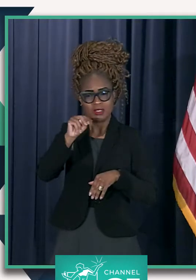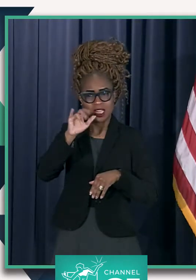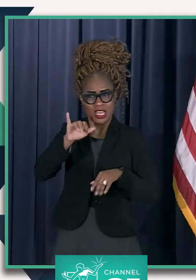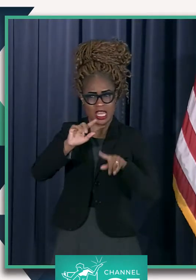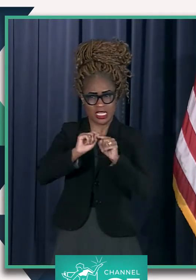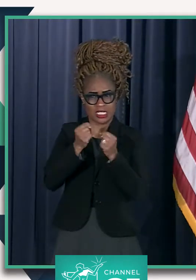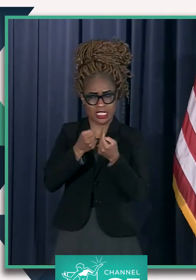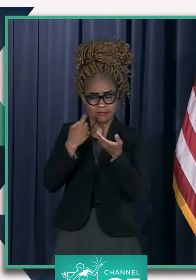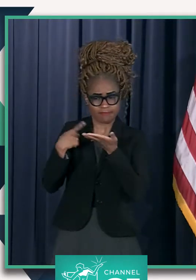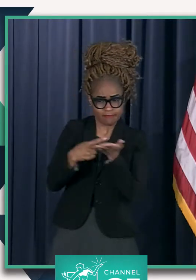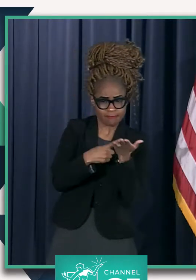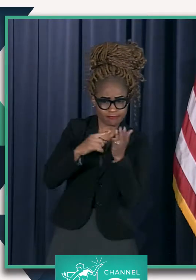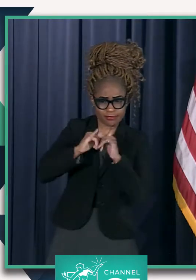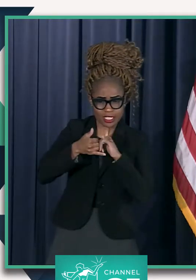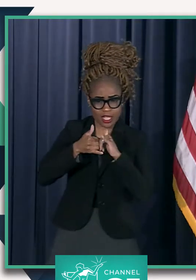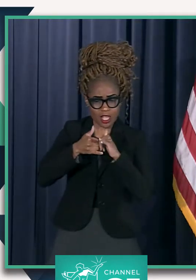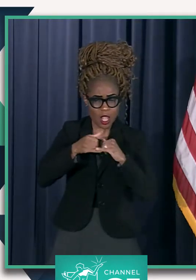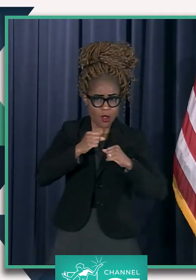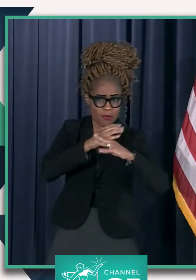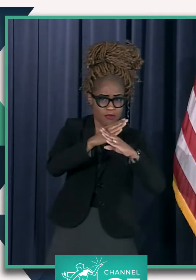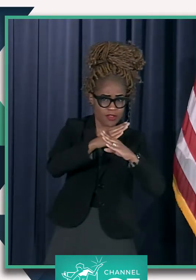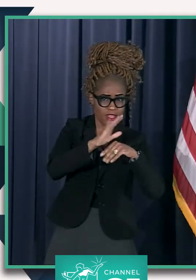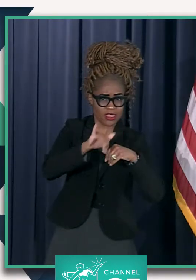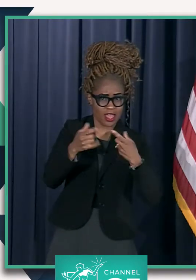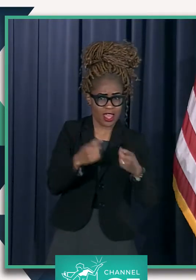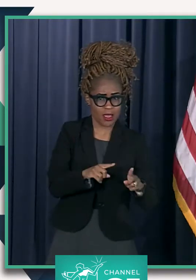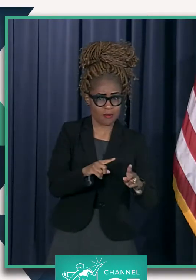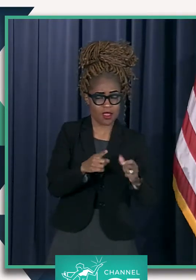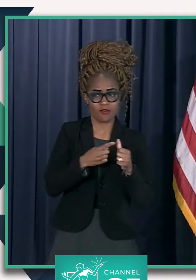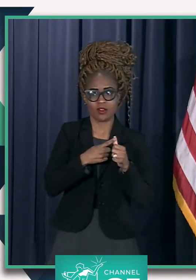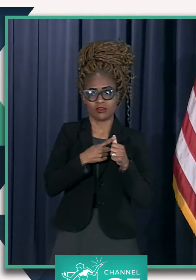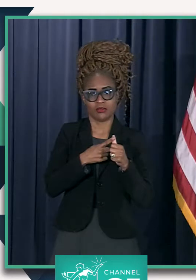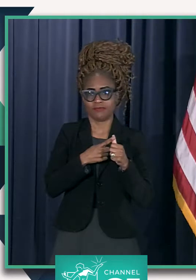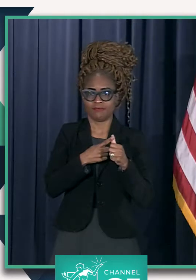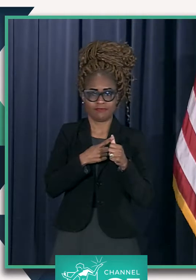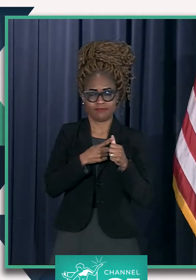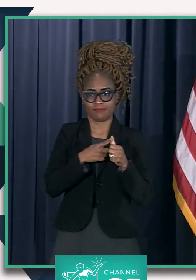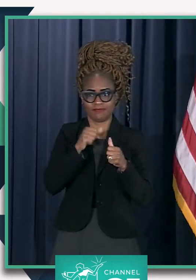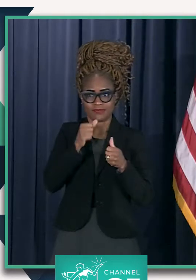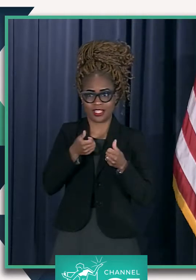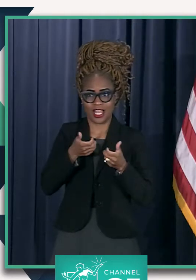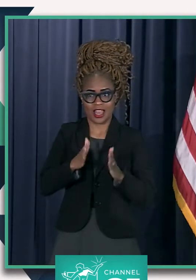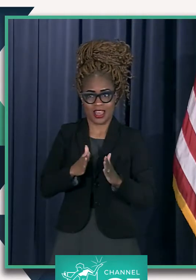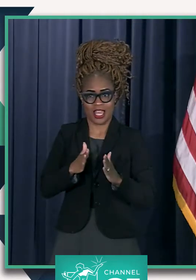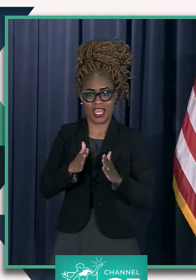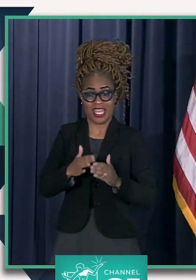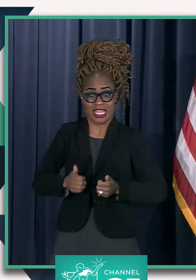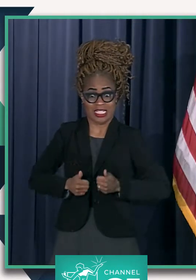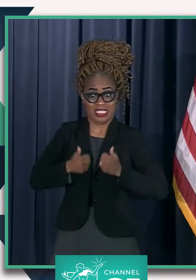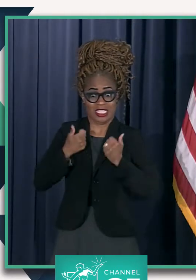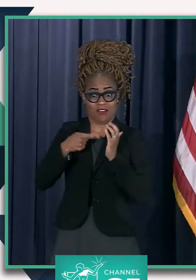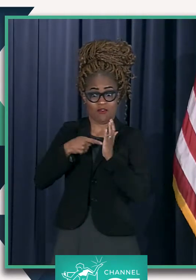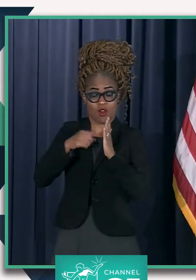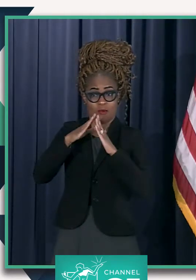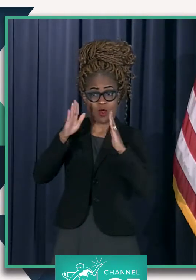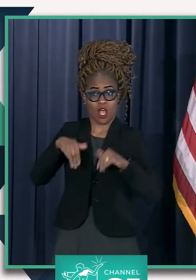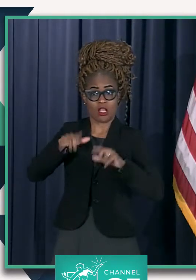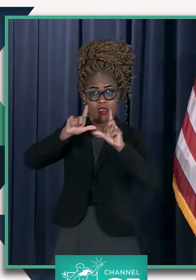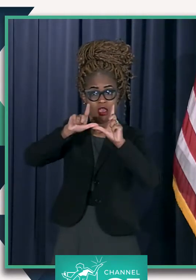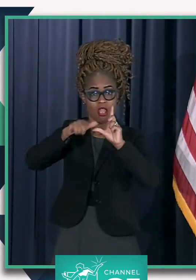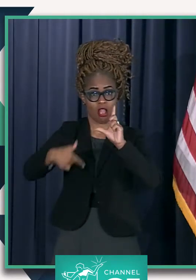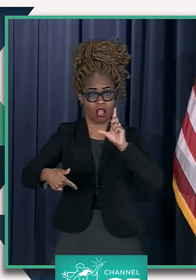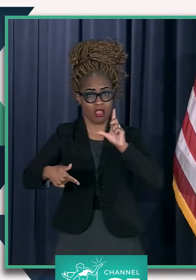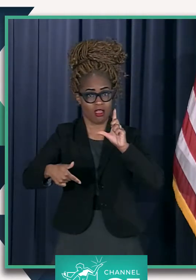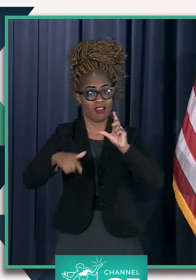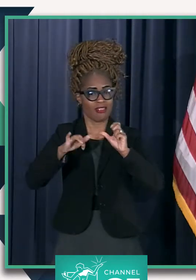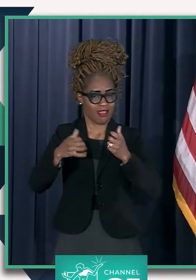that? And the first thing is, you don't let the existing affordable housing expire, which happens